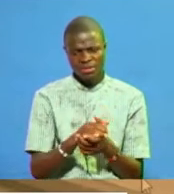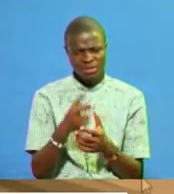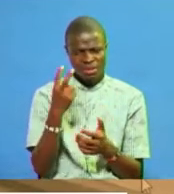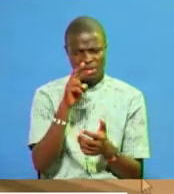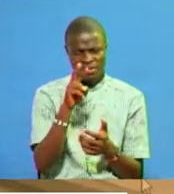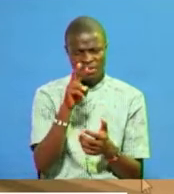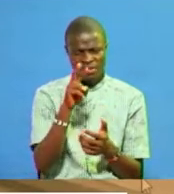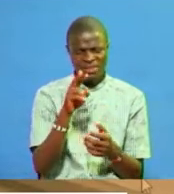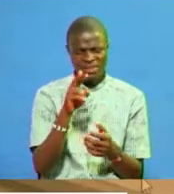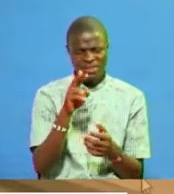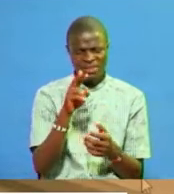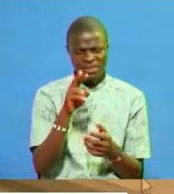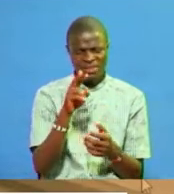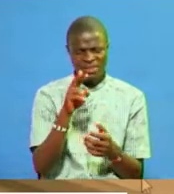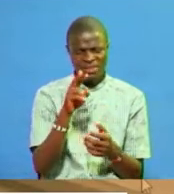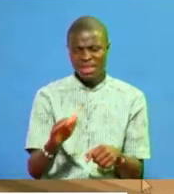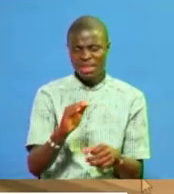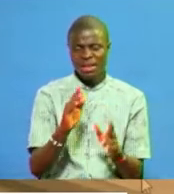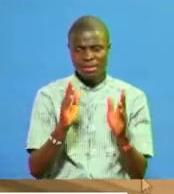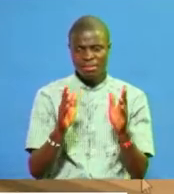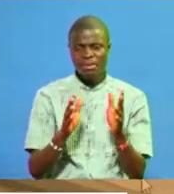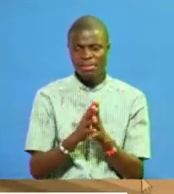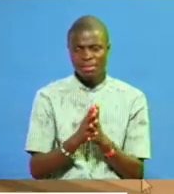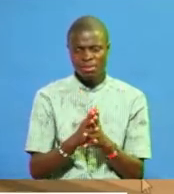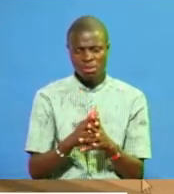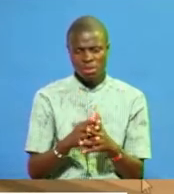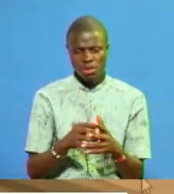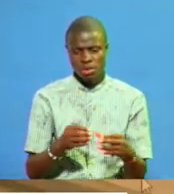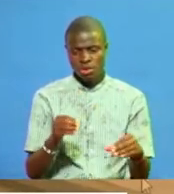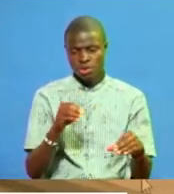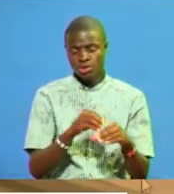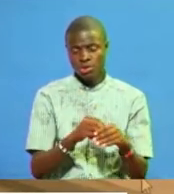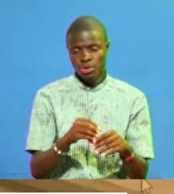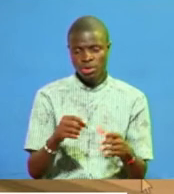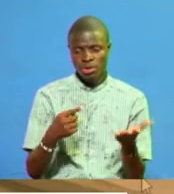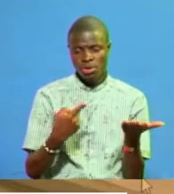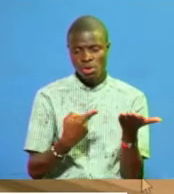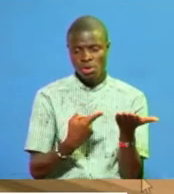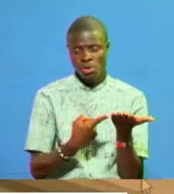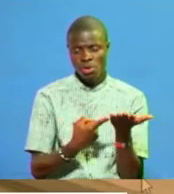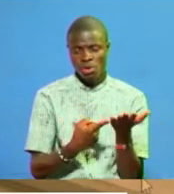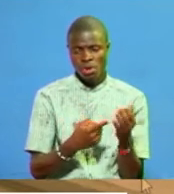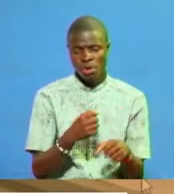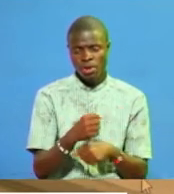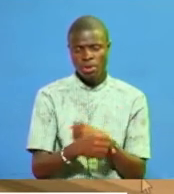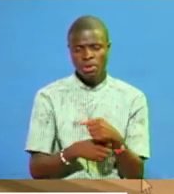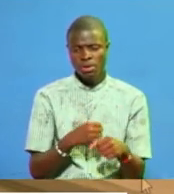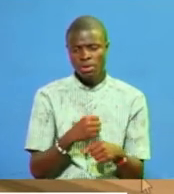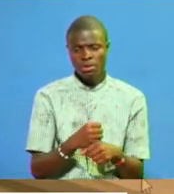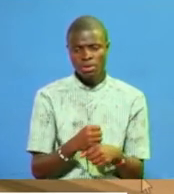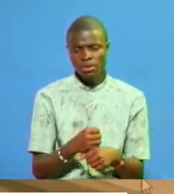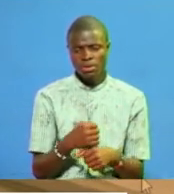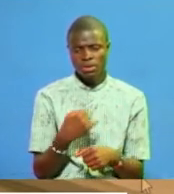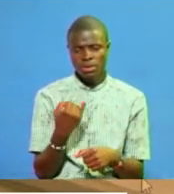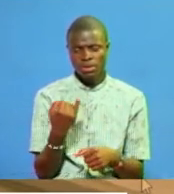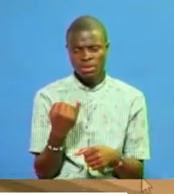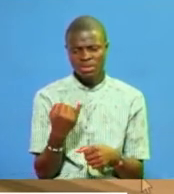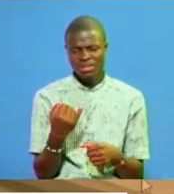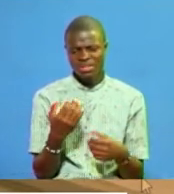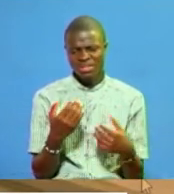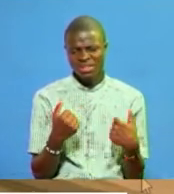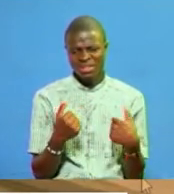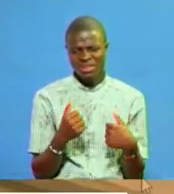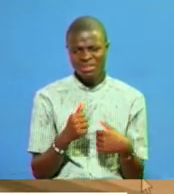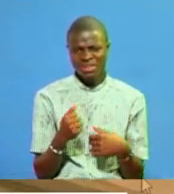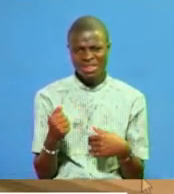young people take qualified jobs. And one of the problems they have been facing is having trust and that in